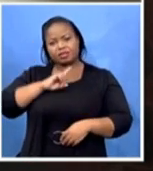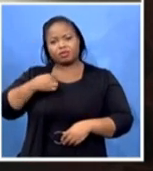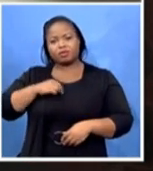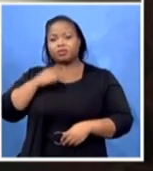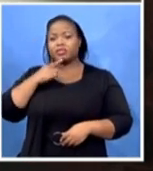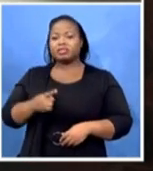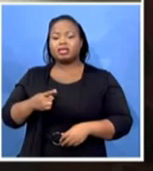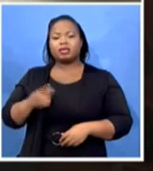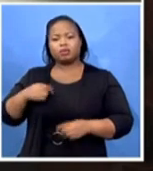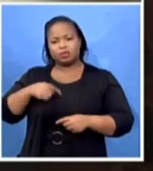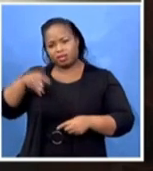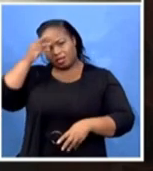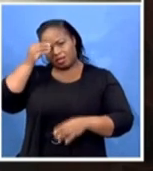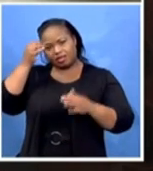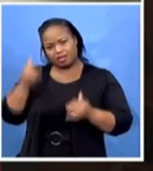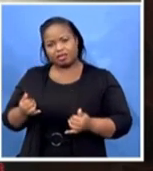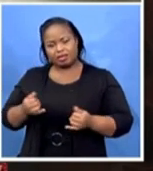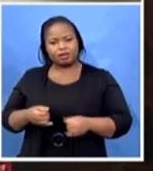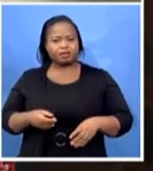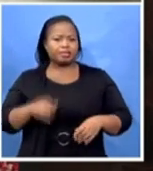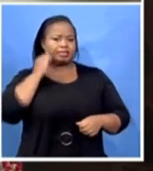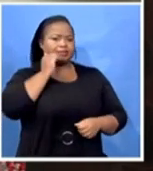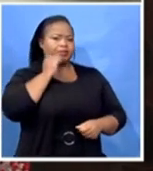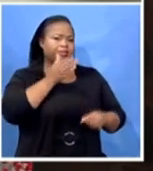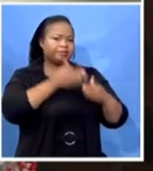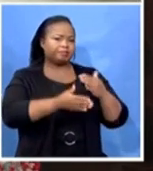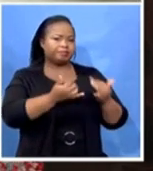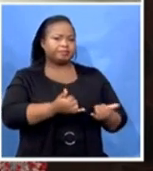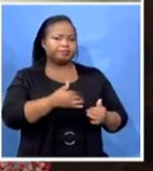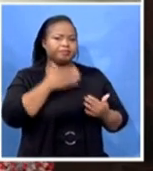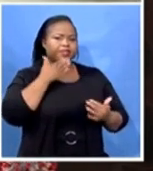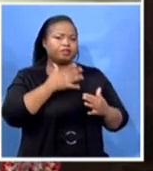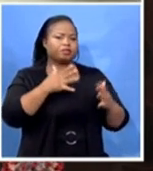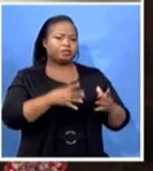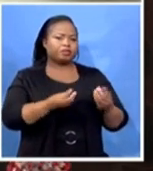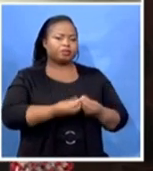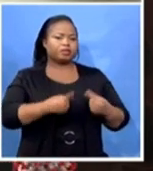the unfortunately. agricultural Thank you sector. so much for talking to us this morning. Aggrey Mahanjana is the